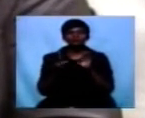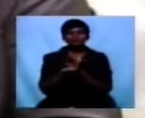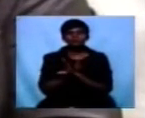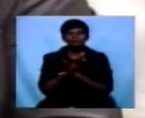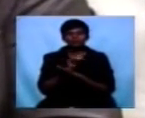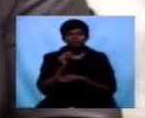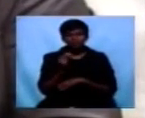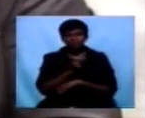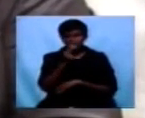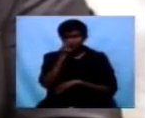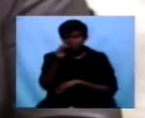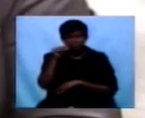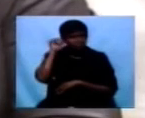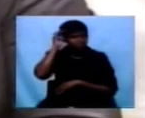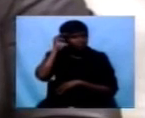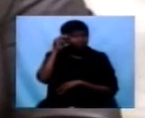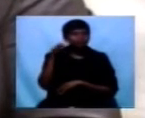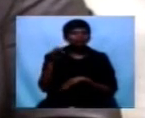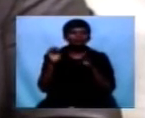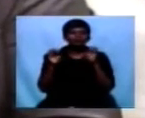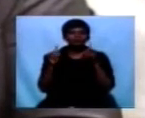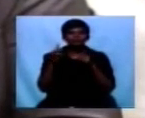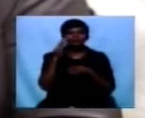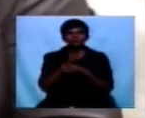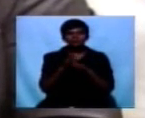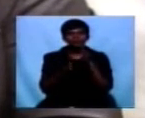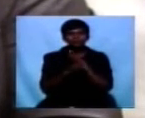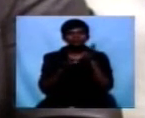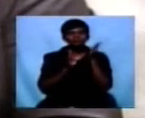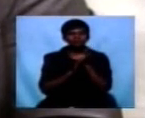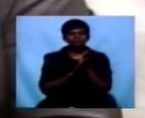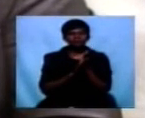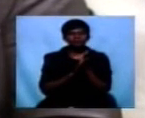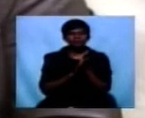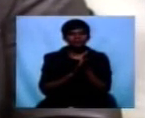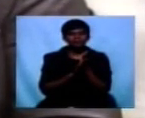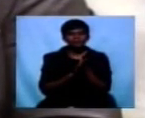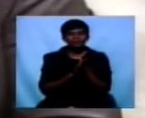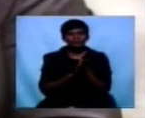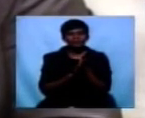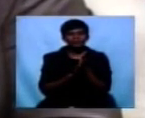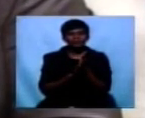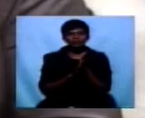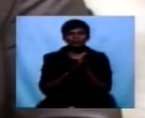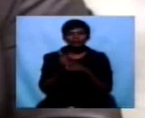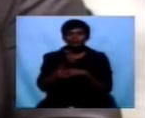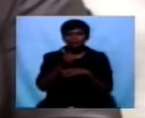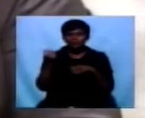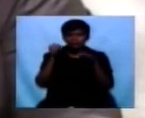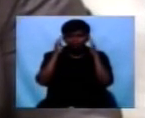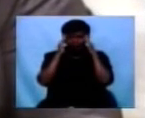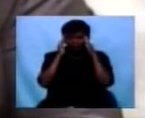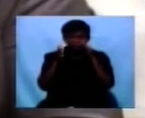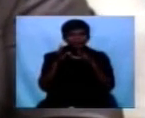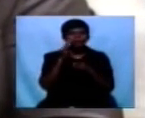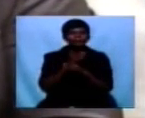the Ministry of Education building schools and almost paying other attention to the construction